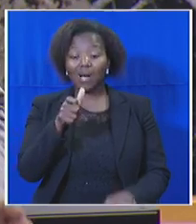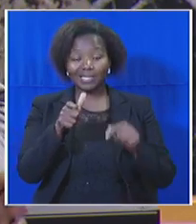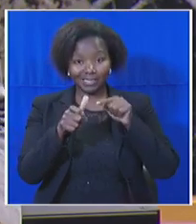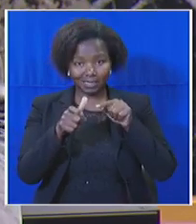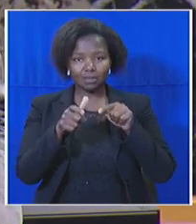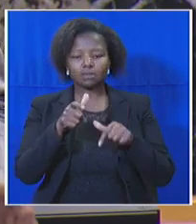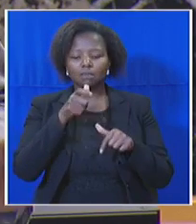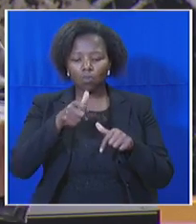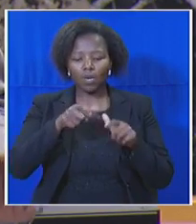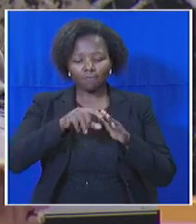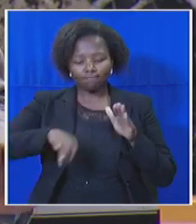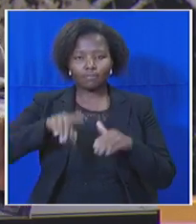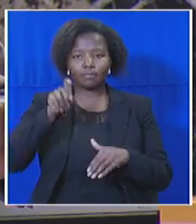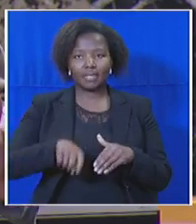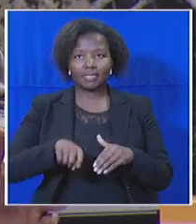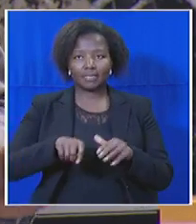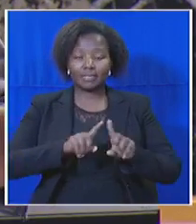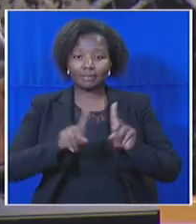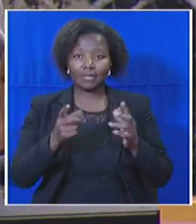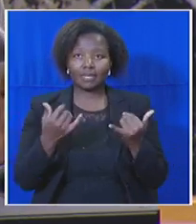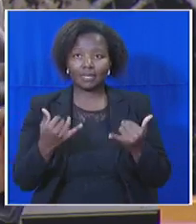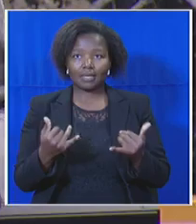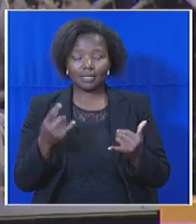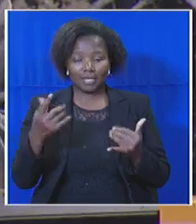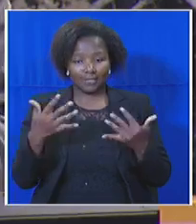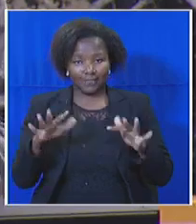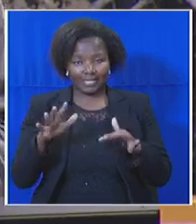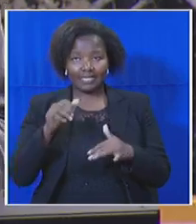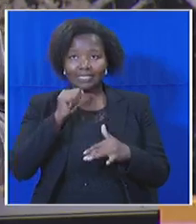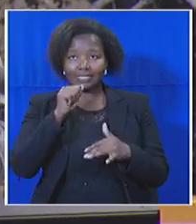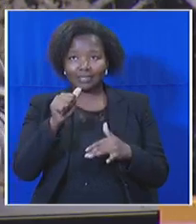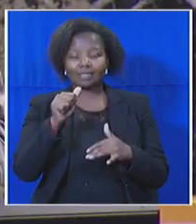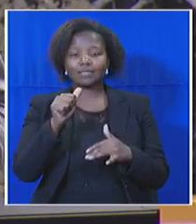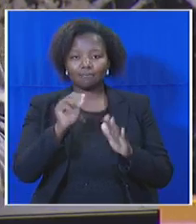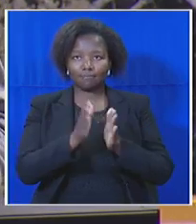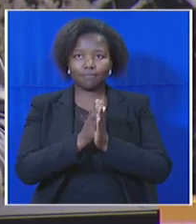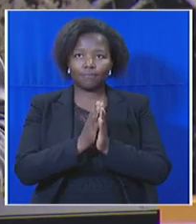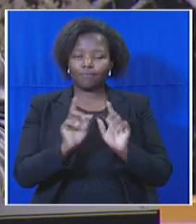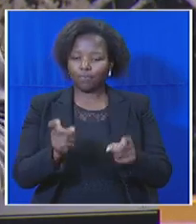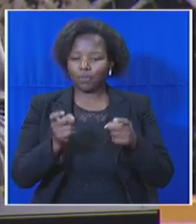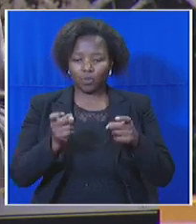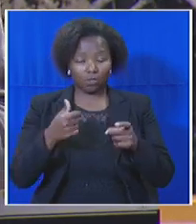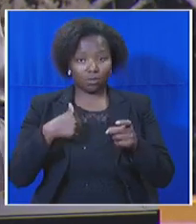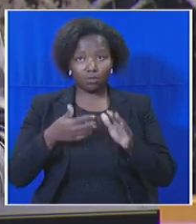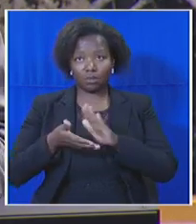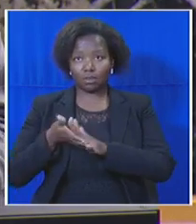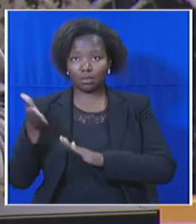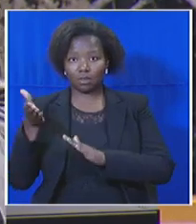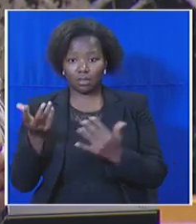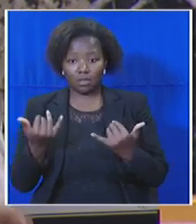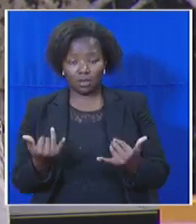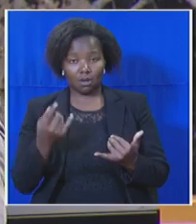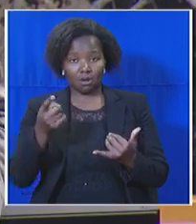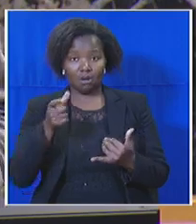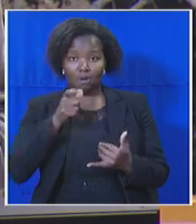used. But indeed, refer the entire episode to Chief, but we cannot live here under a cloud of